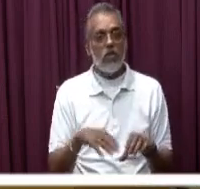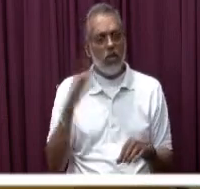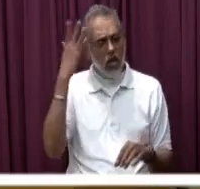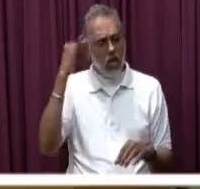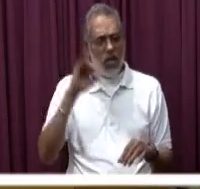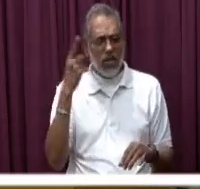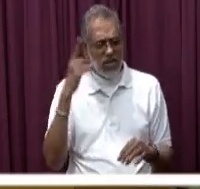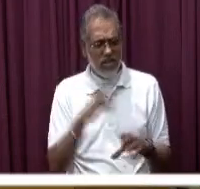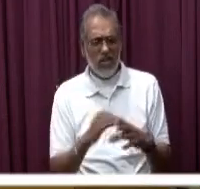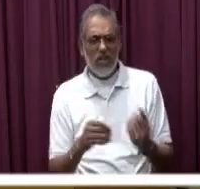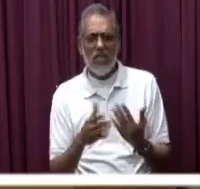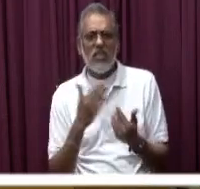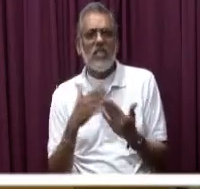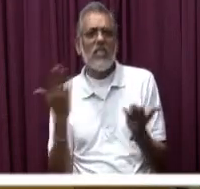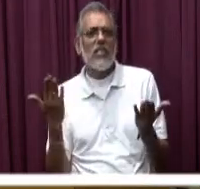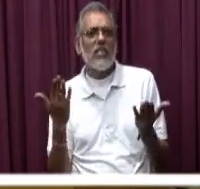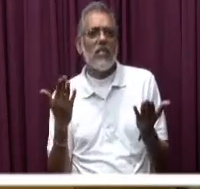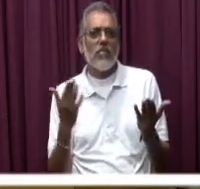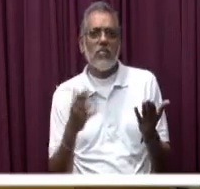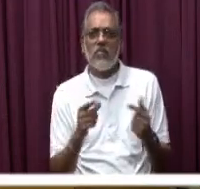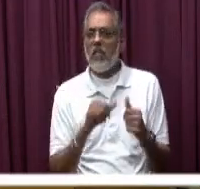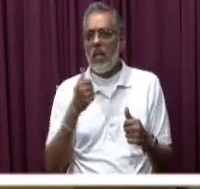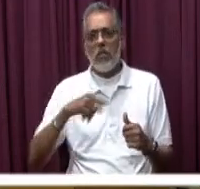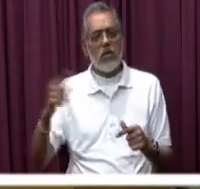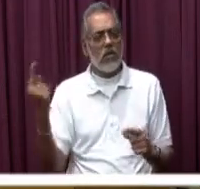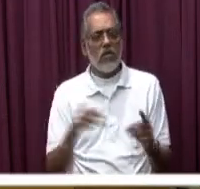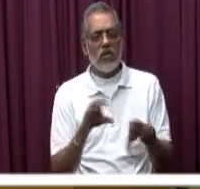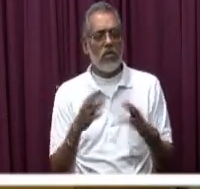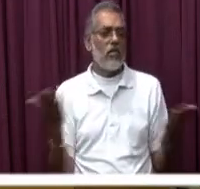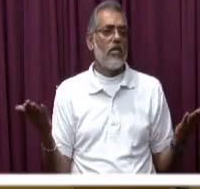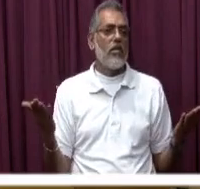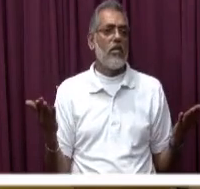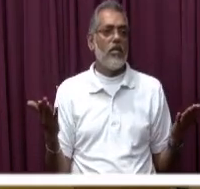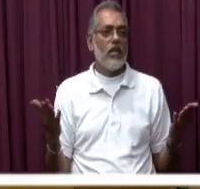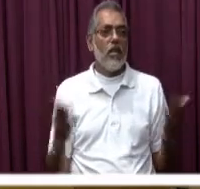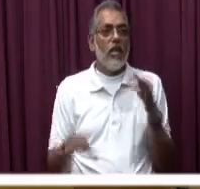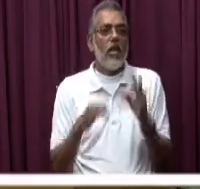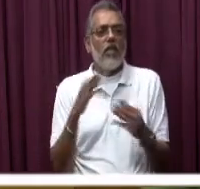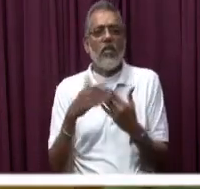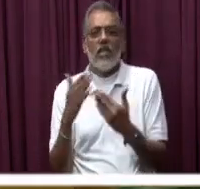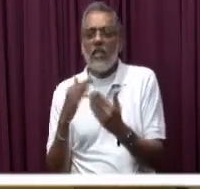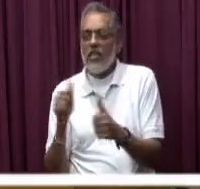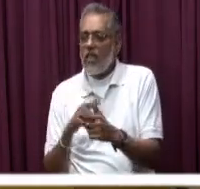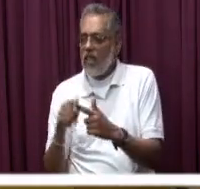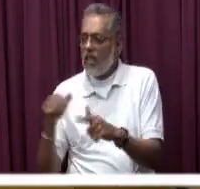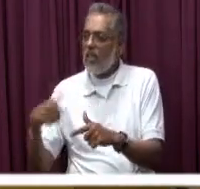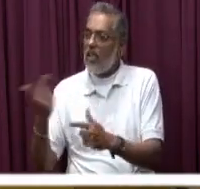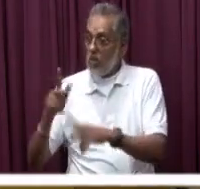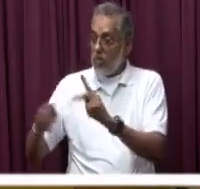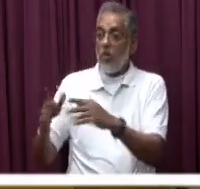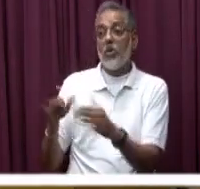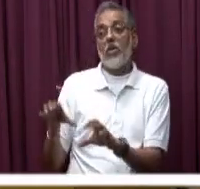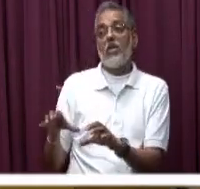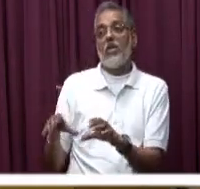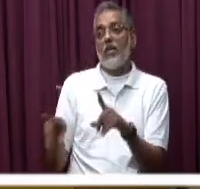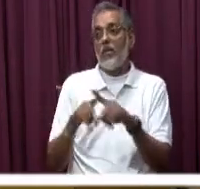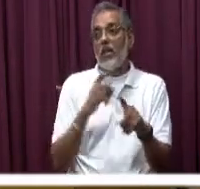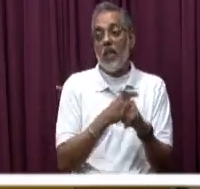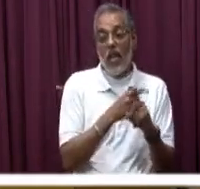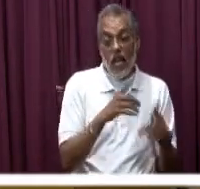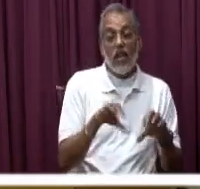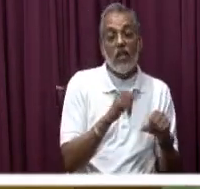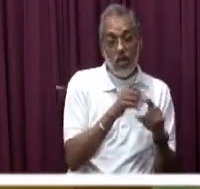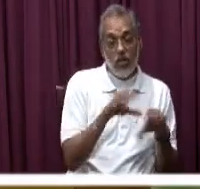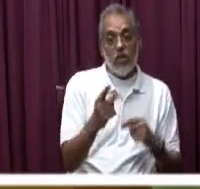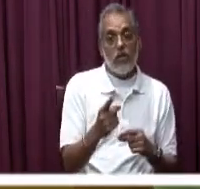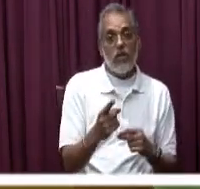on something easy? Anybody could do that. Huh? If it's easy, let easy people do it.